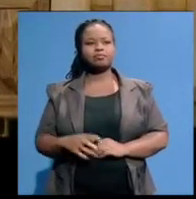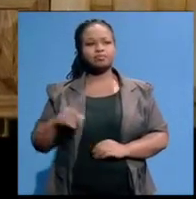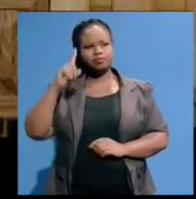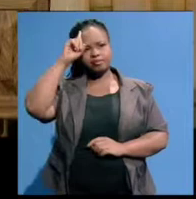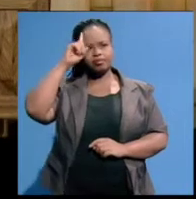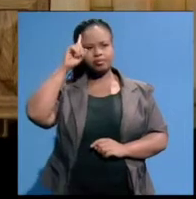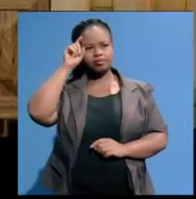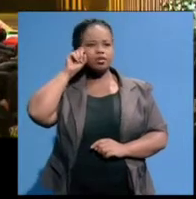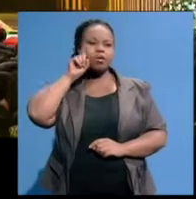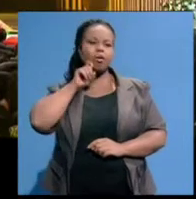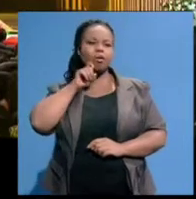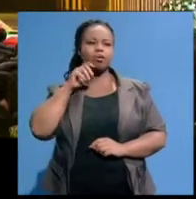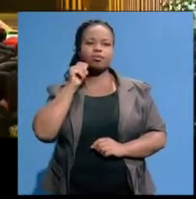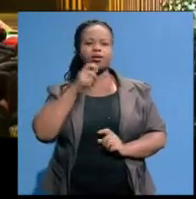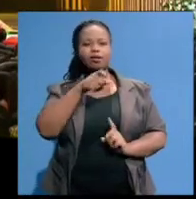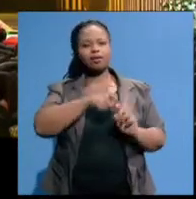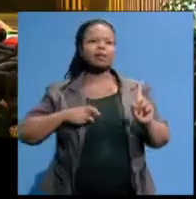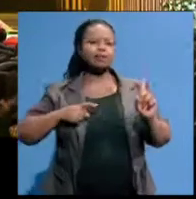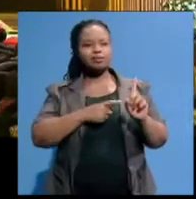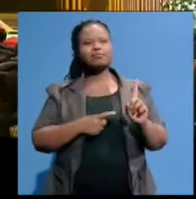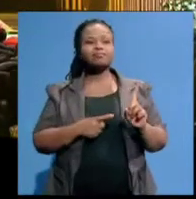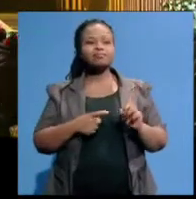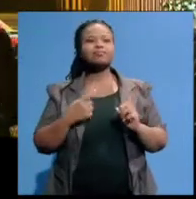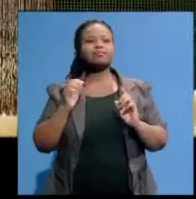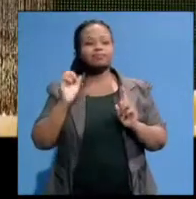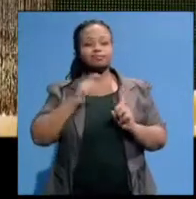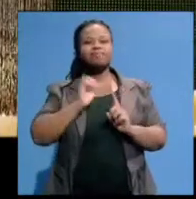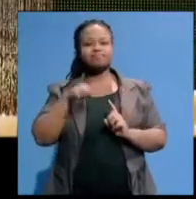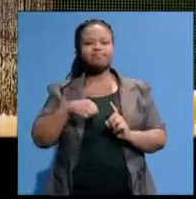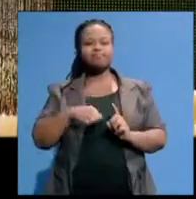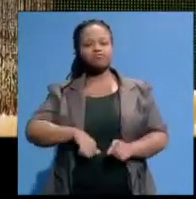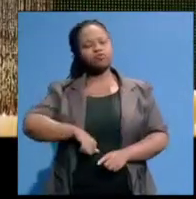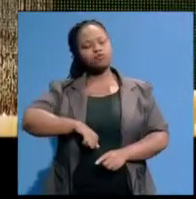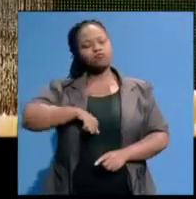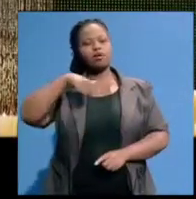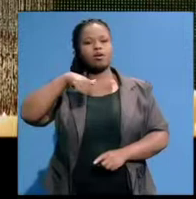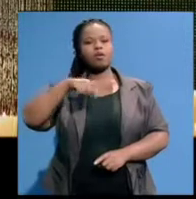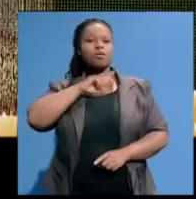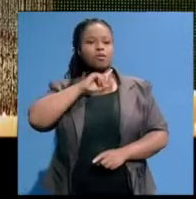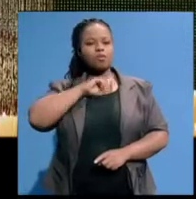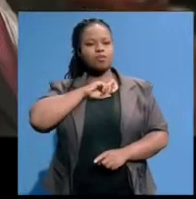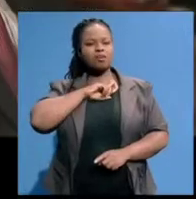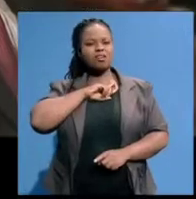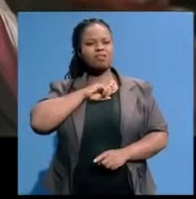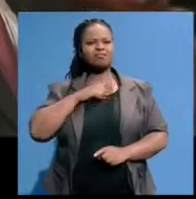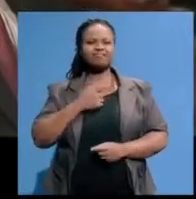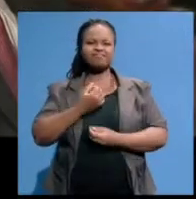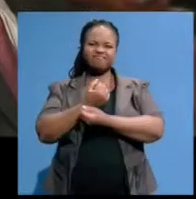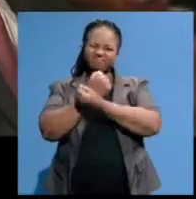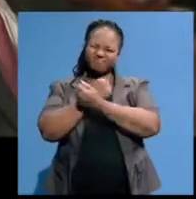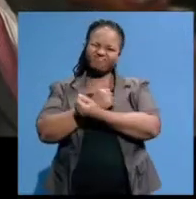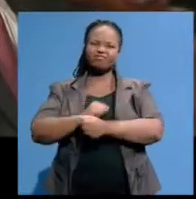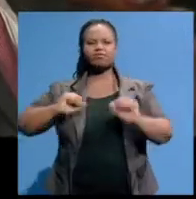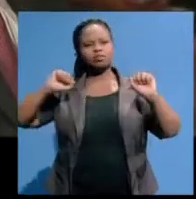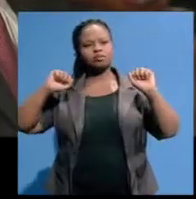in sorrow and grief. We must be proud and grateful that after the long walk paved with obstacles and suffering,